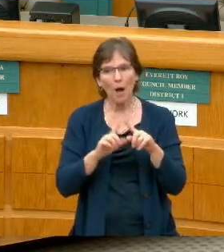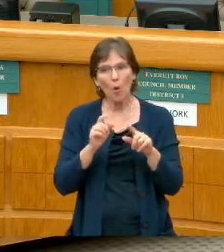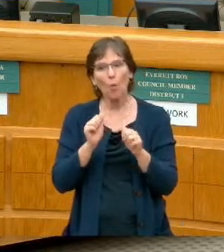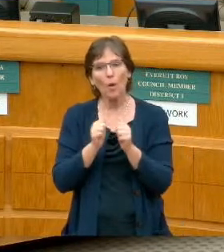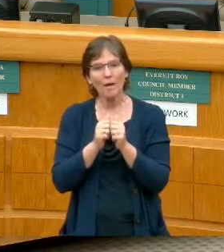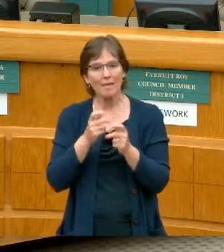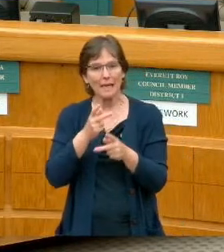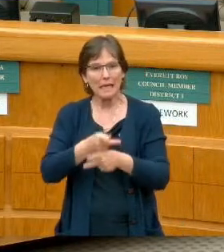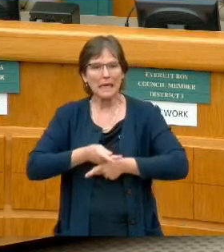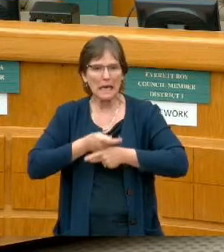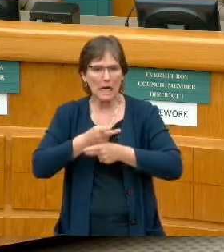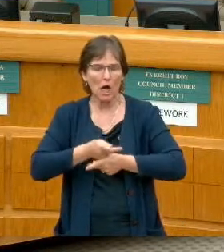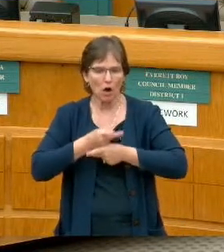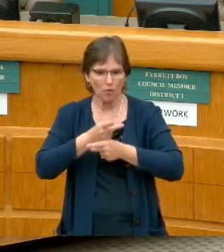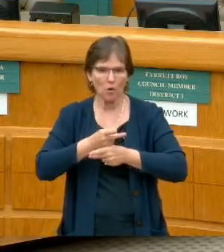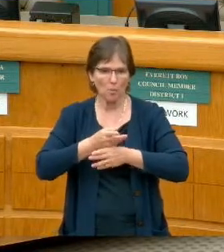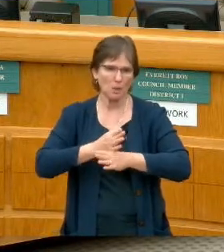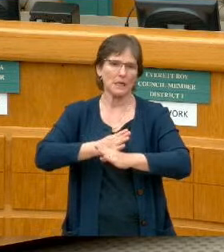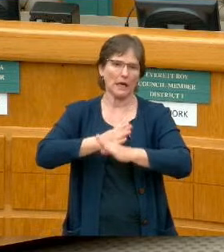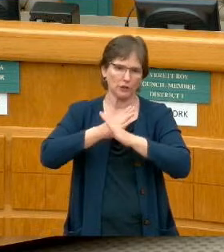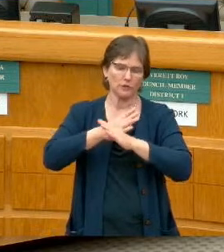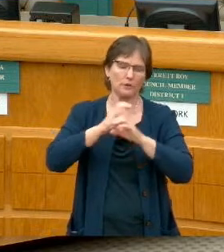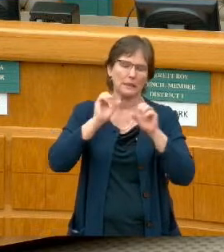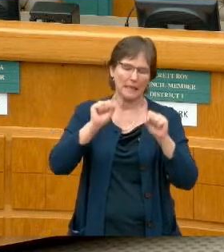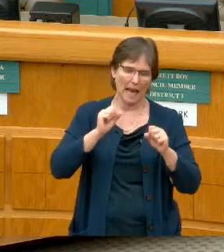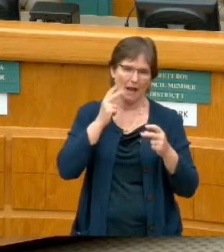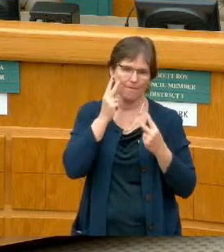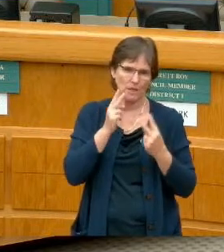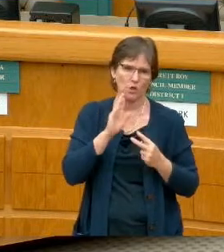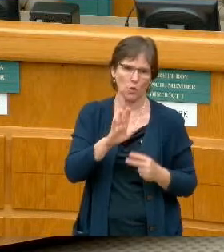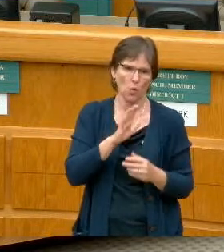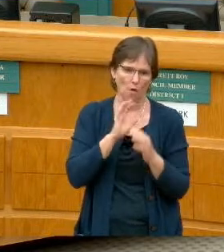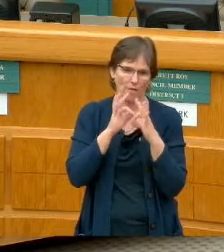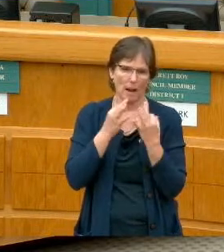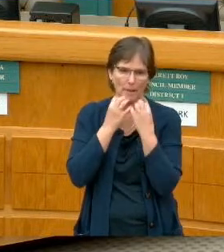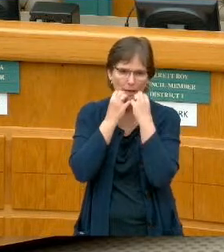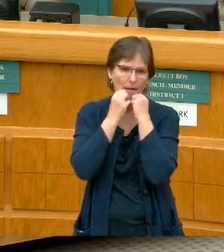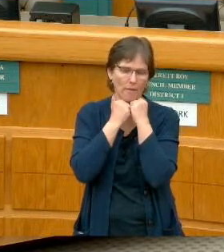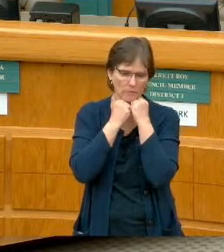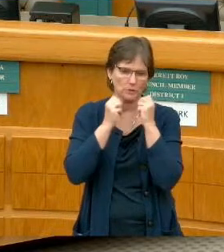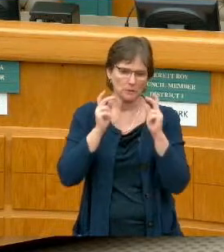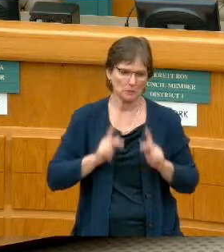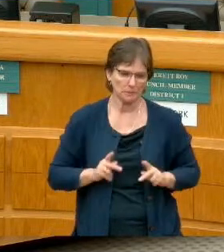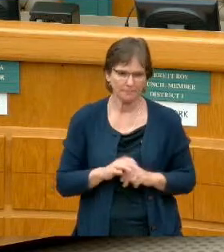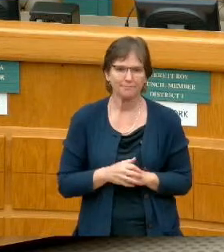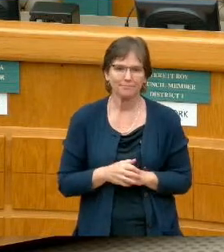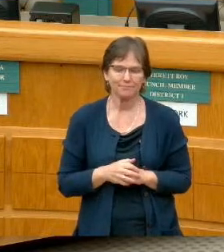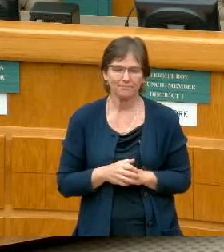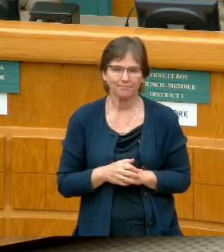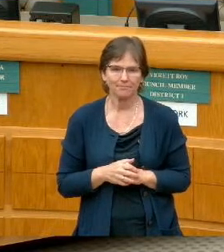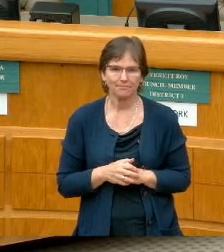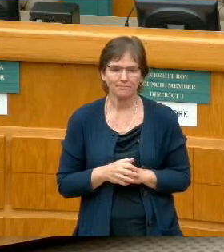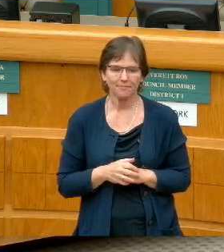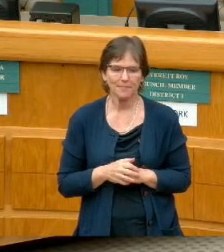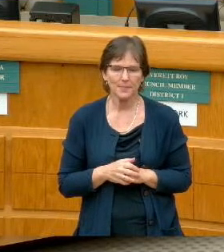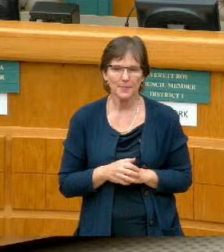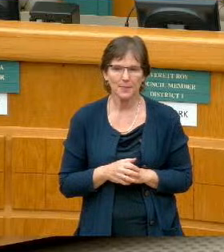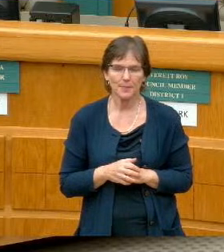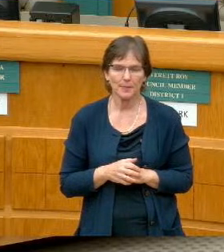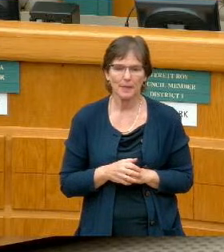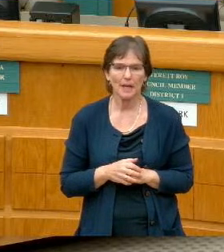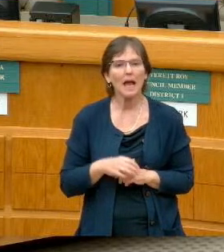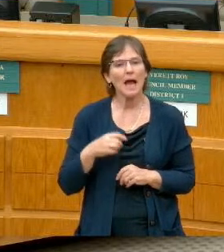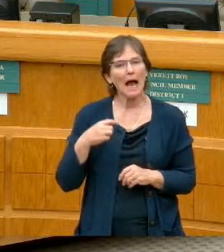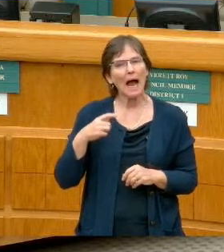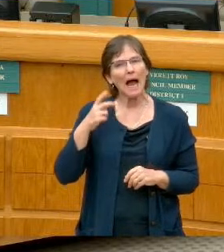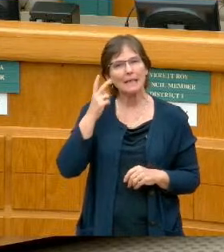ones. So let's wrap up, and let me just tell you that I believe that we've been given a lot of